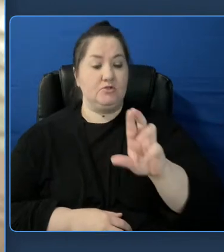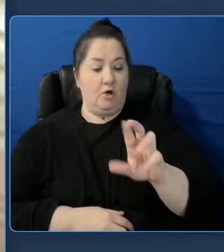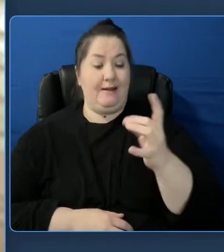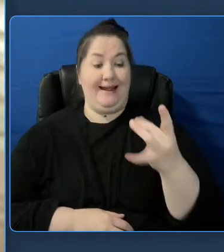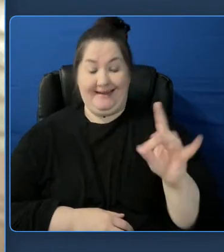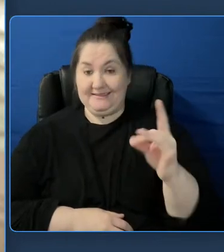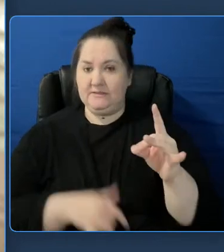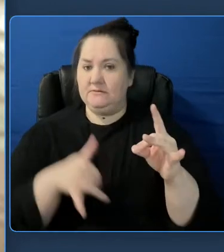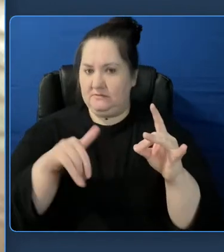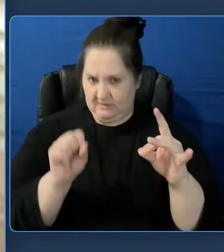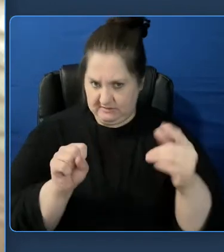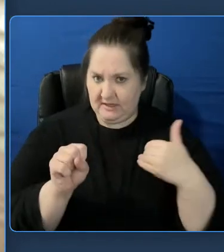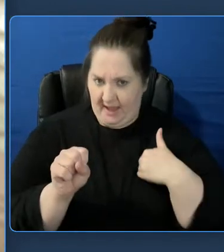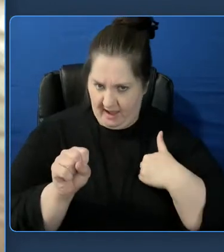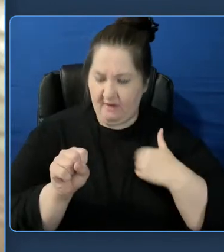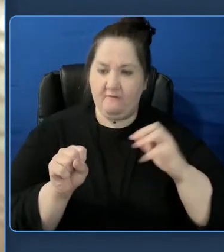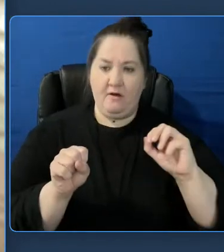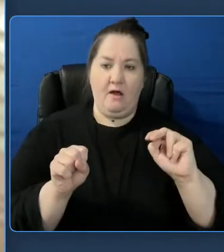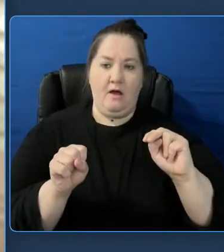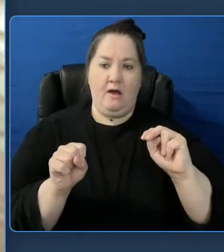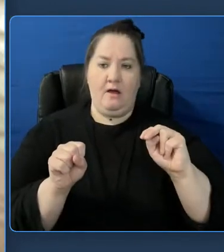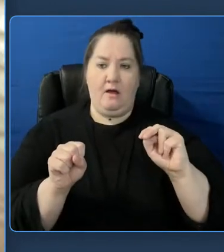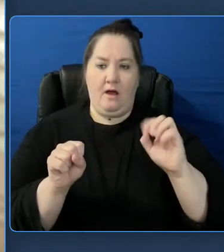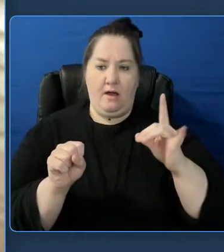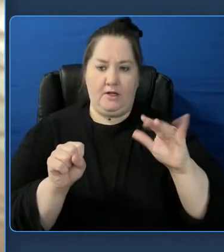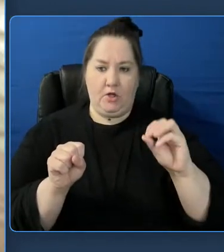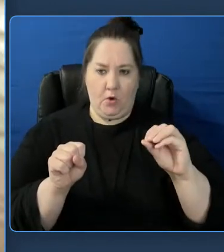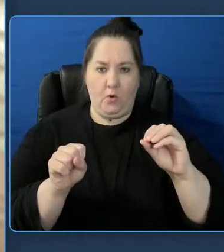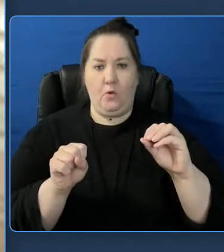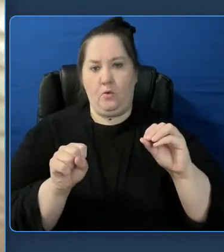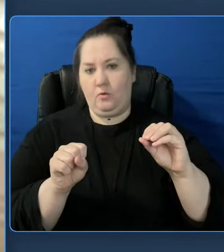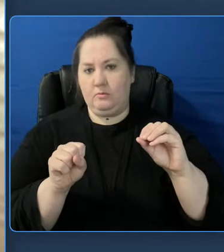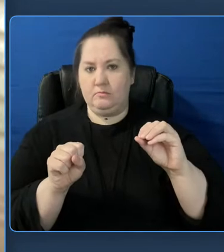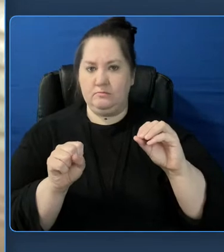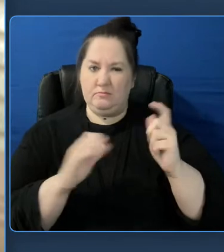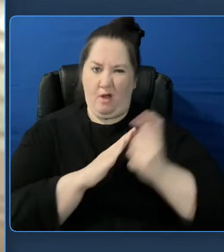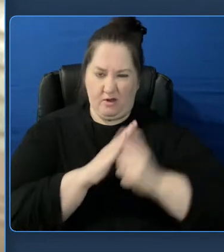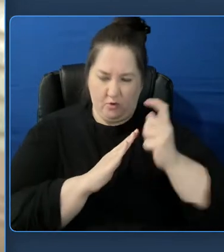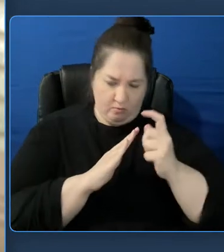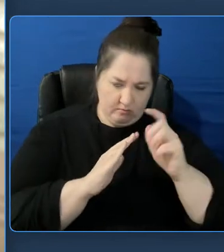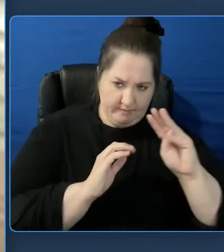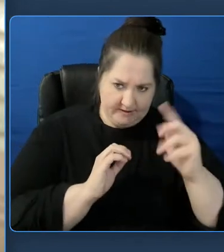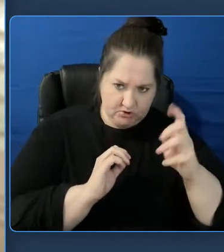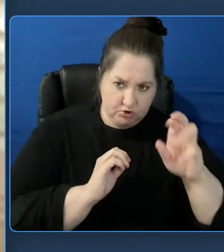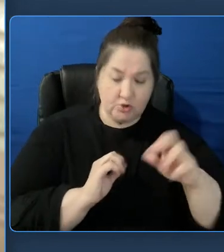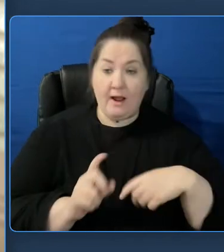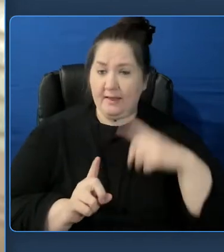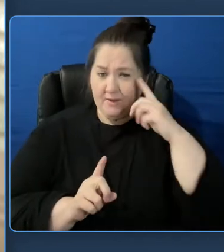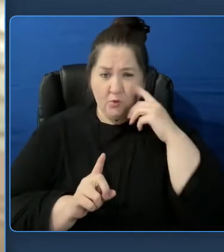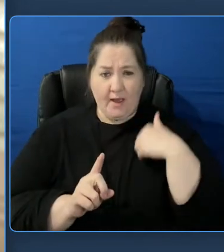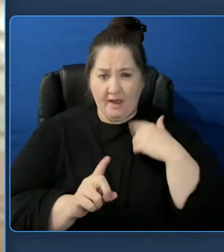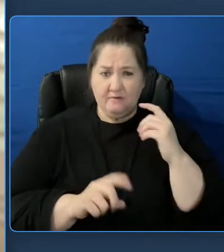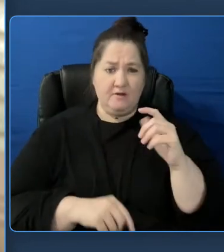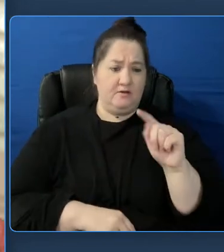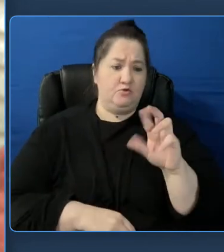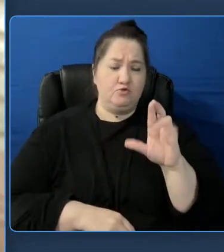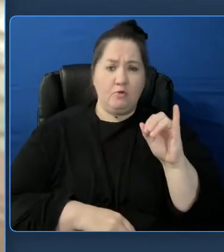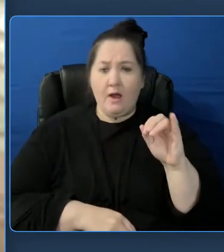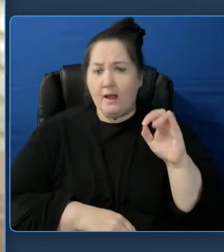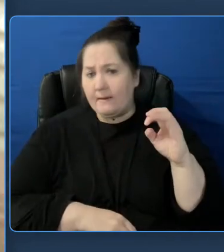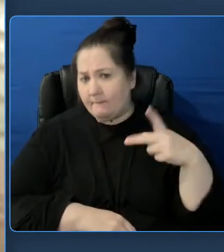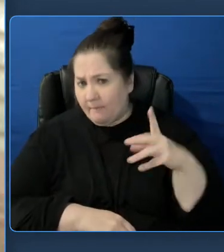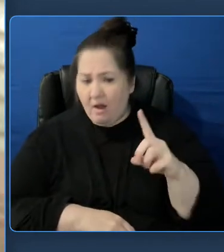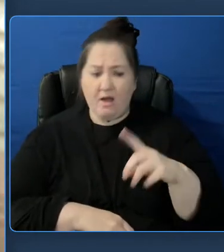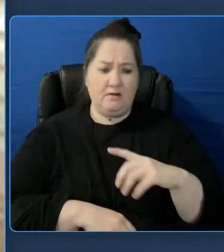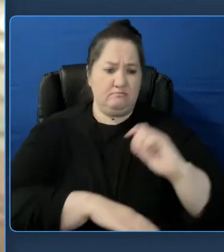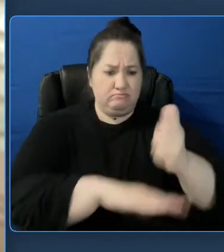so that may be, if that's what you're actually using. Otherwise, it sounds like you're pretty good. I assume you're going to have tripods there for those cameras.